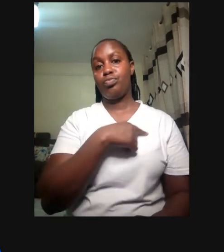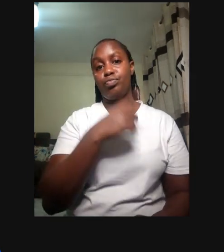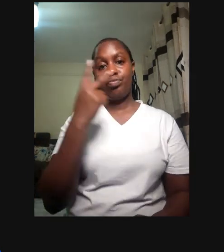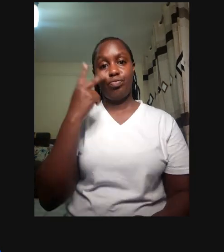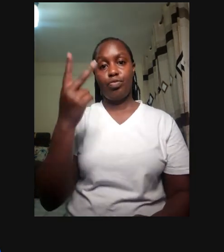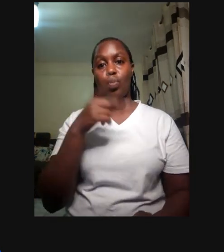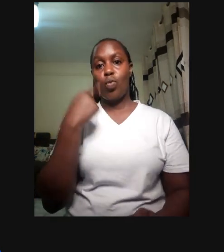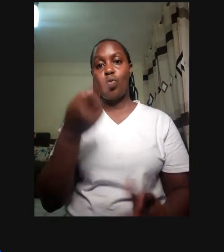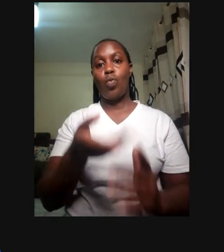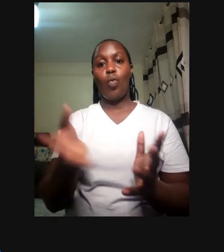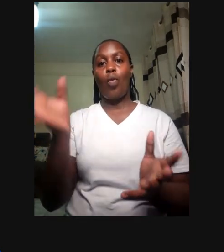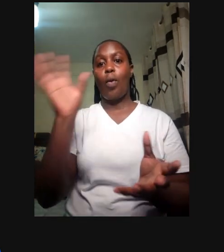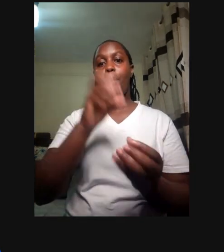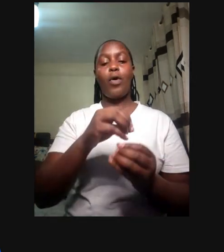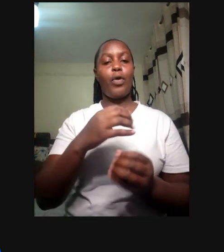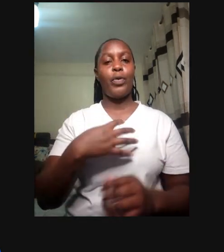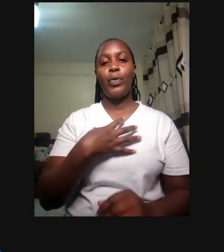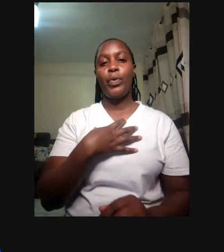or